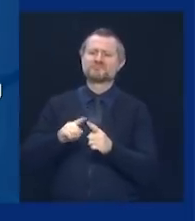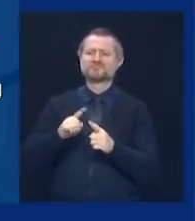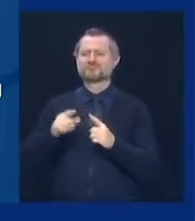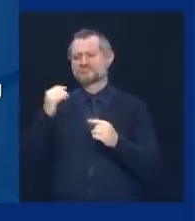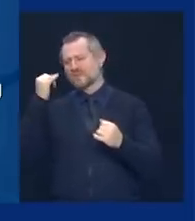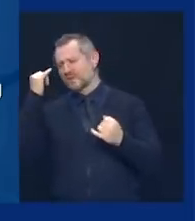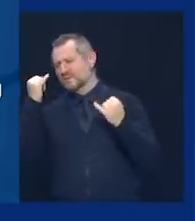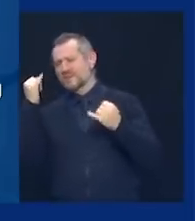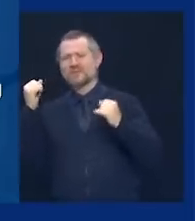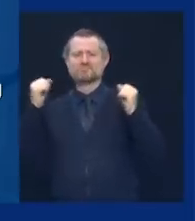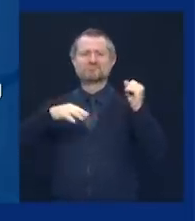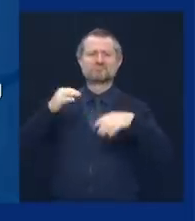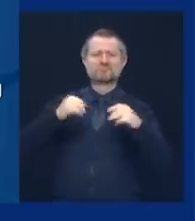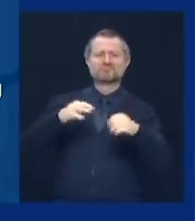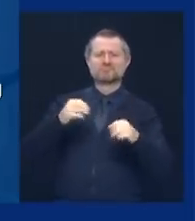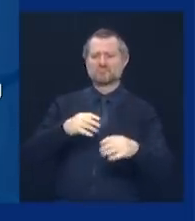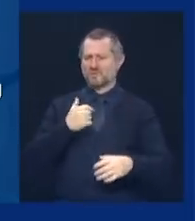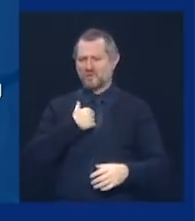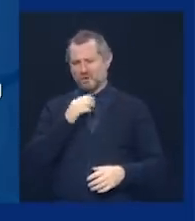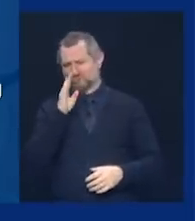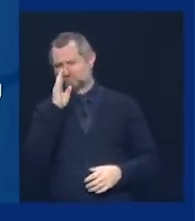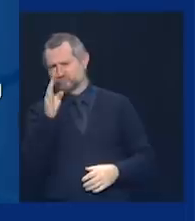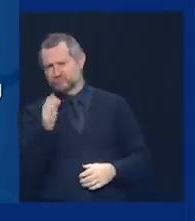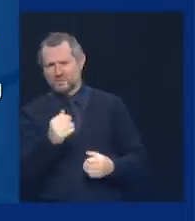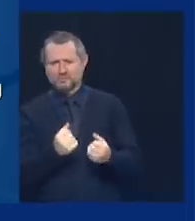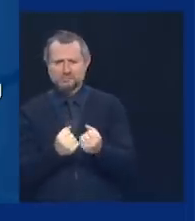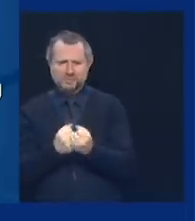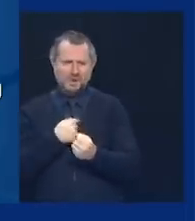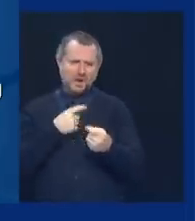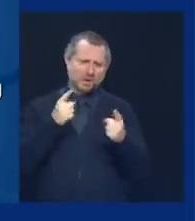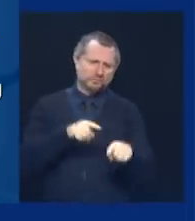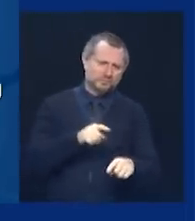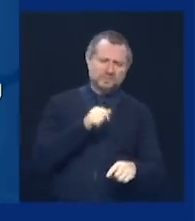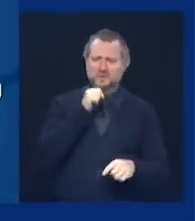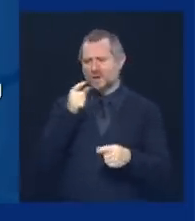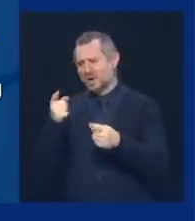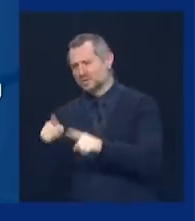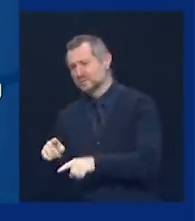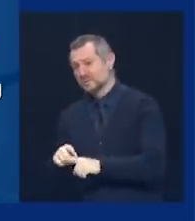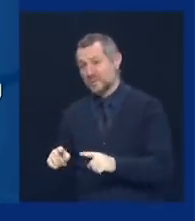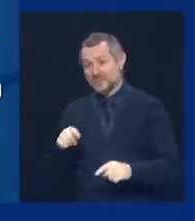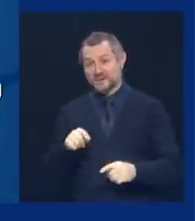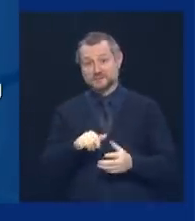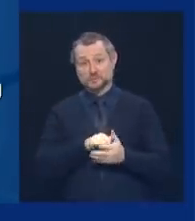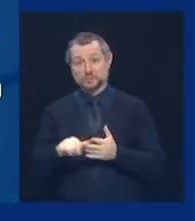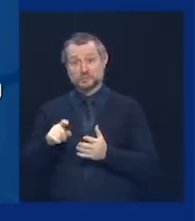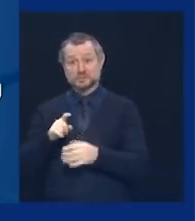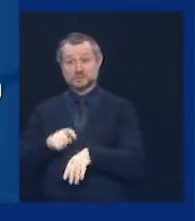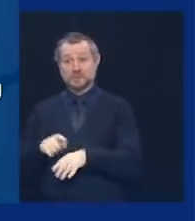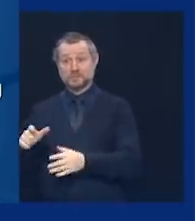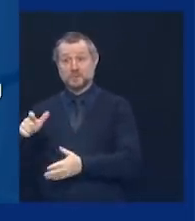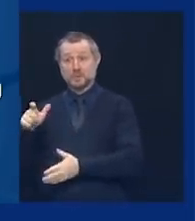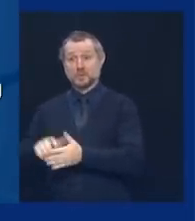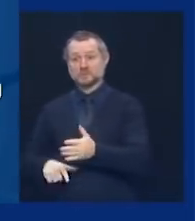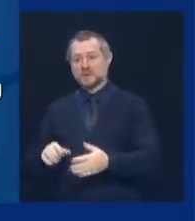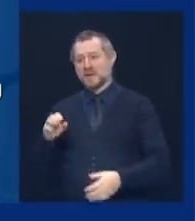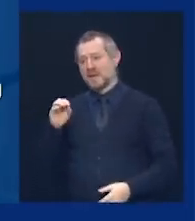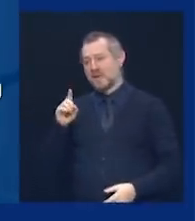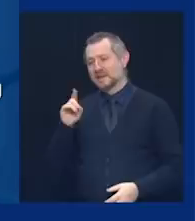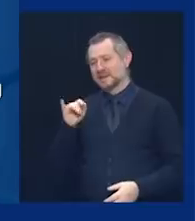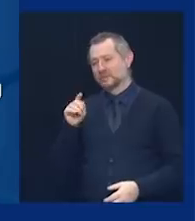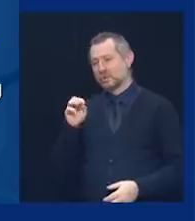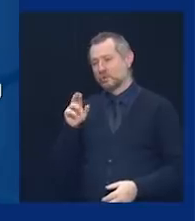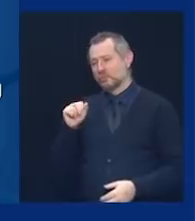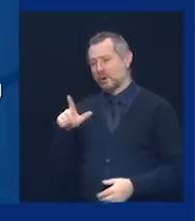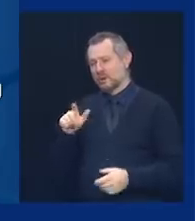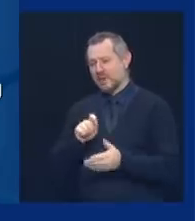When I agree, I say I agree. But the New York Times wrote a smart editorial today. A contagious variant